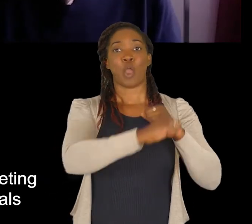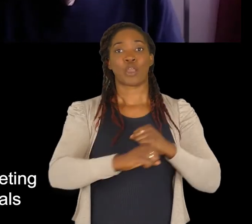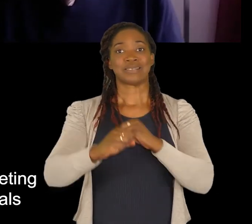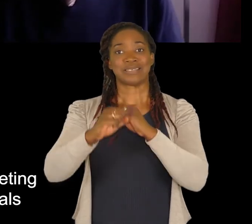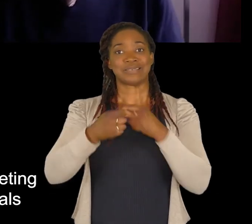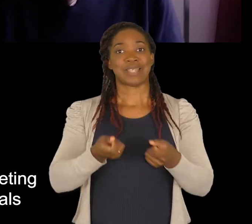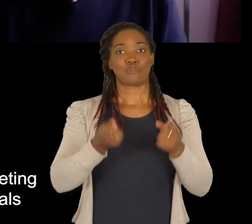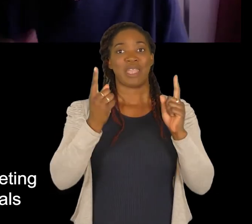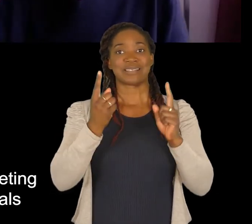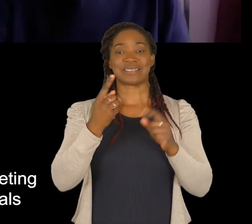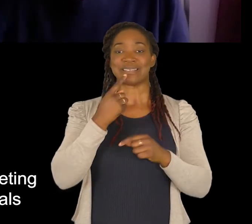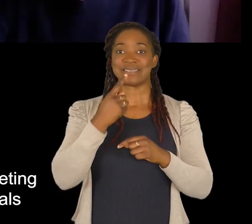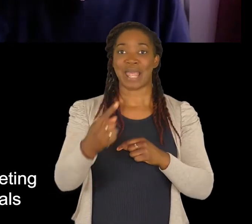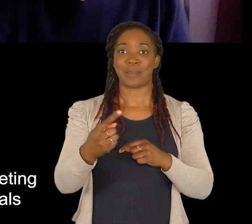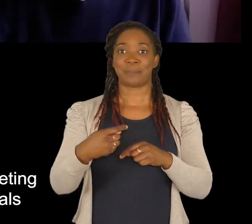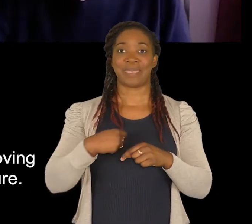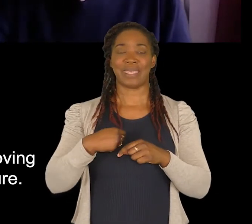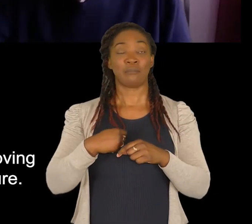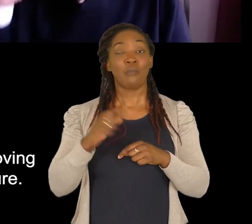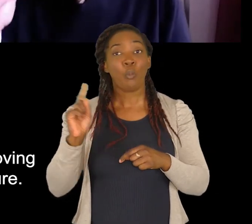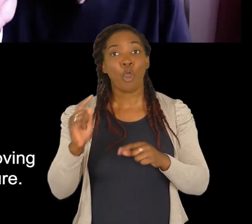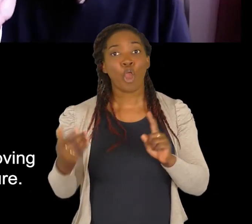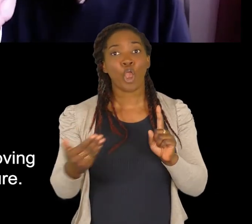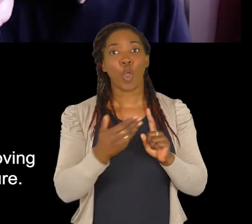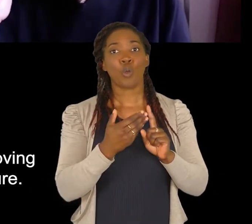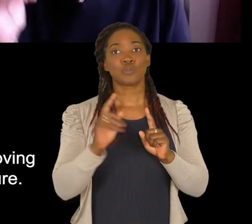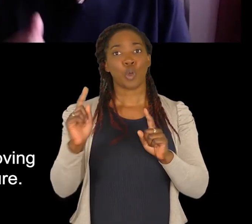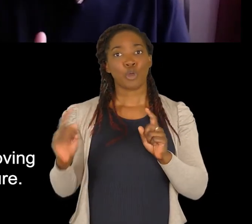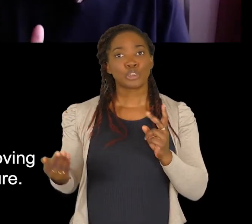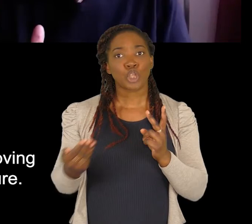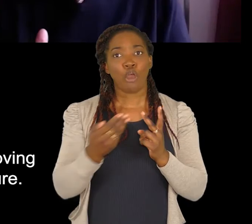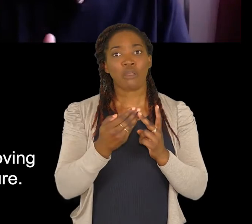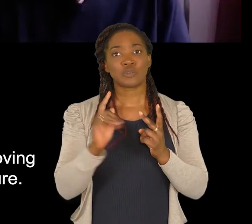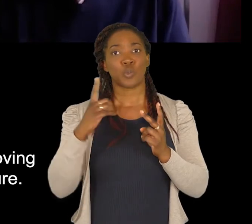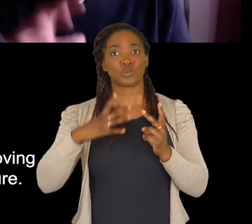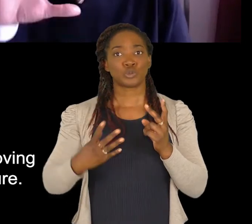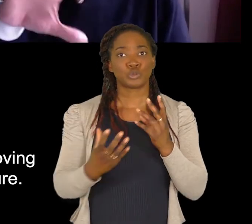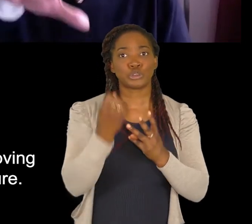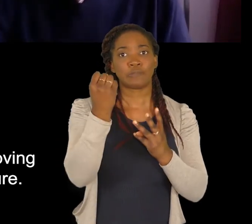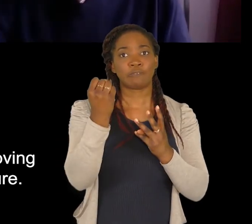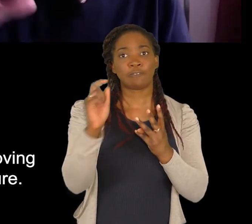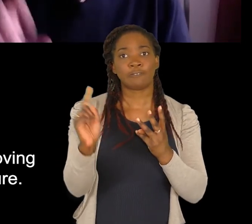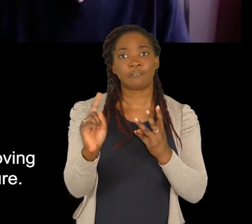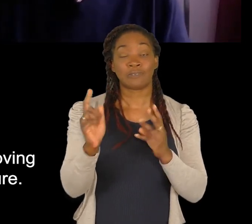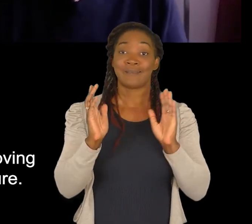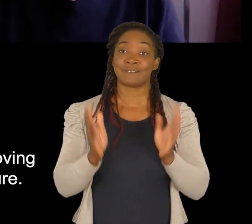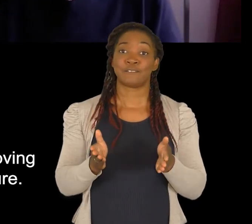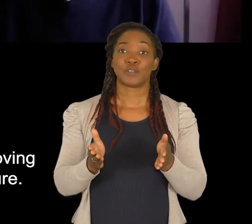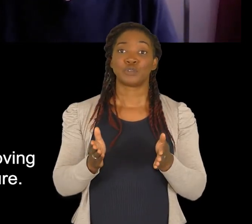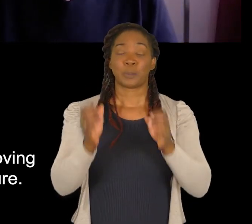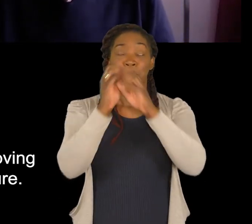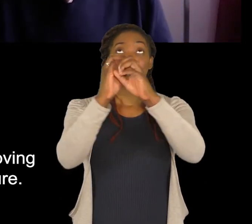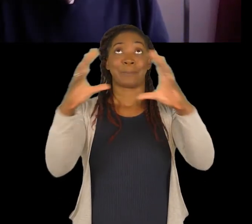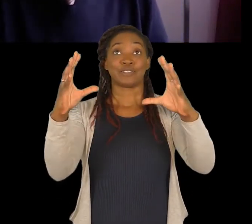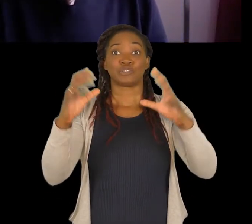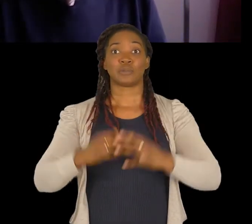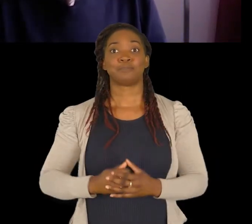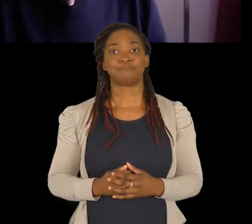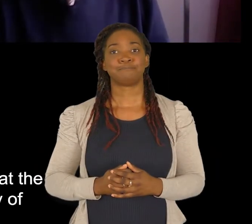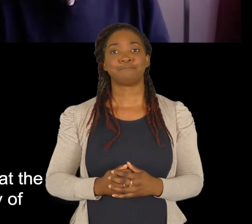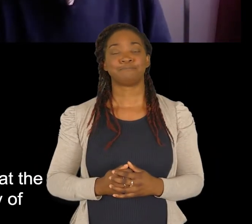forever saying to me, Hardeep, what are our goals now? What are our targets? What are we moving towards? So you have to have that bigger